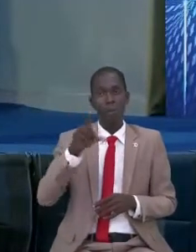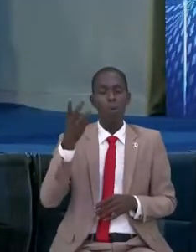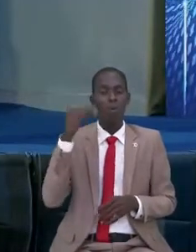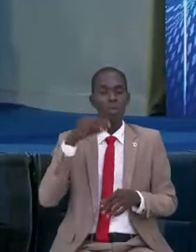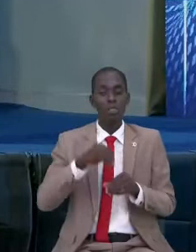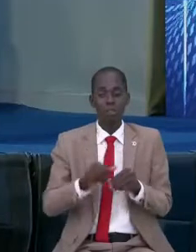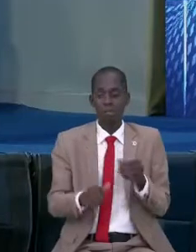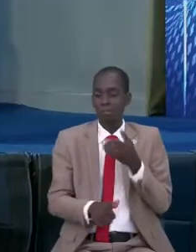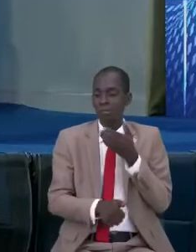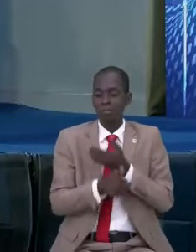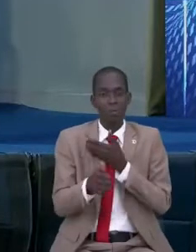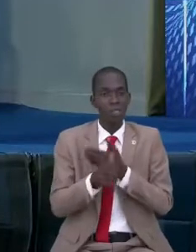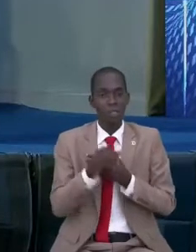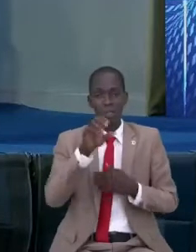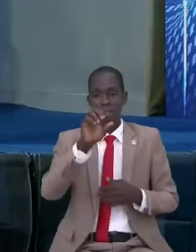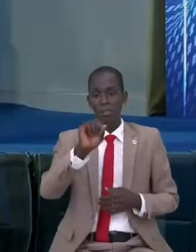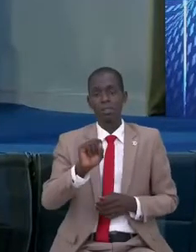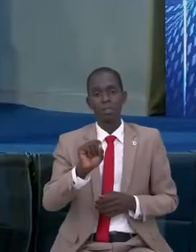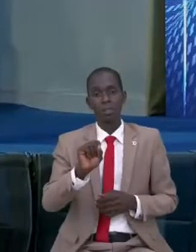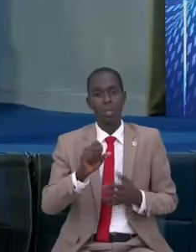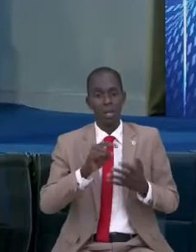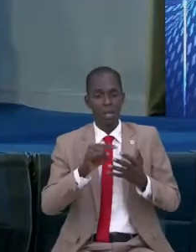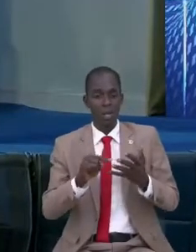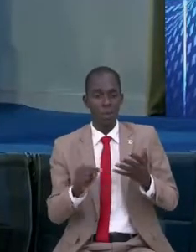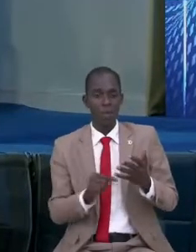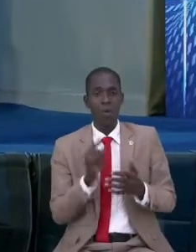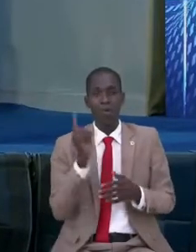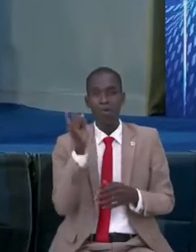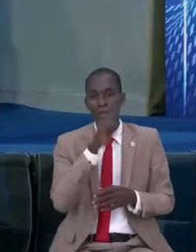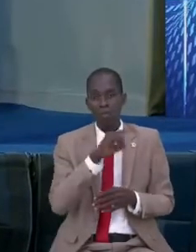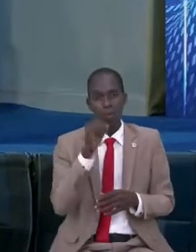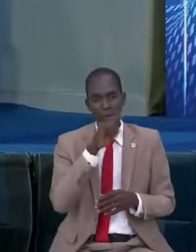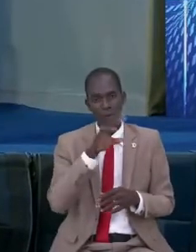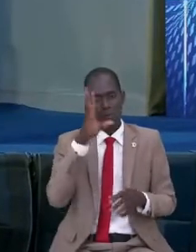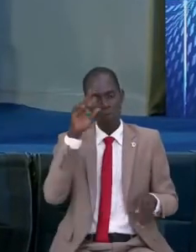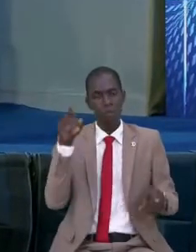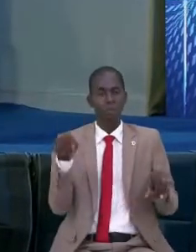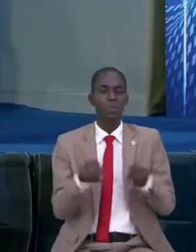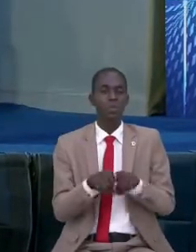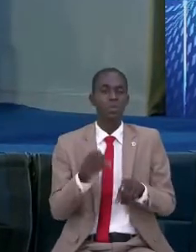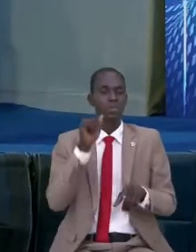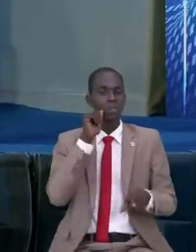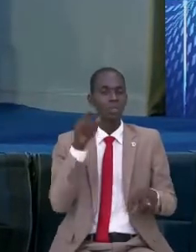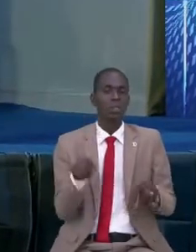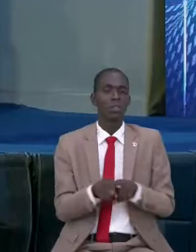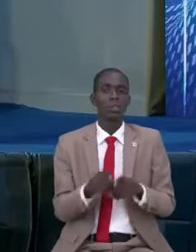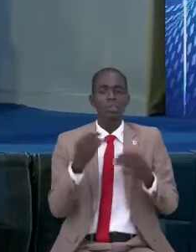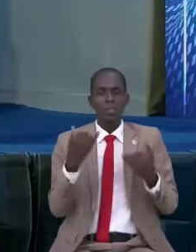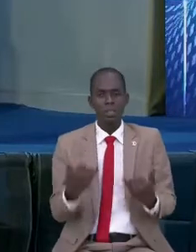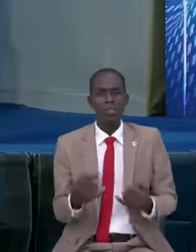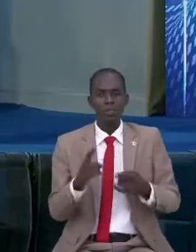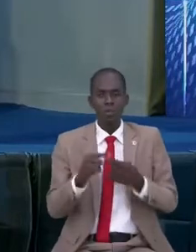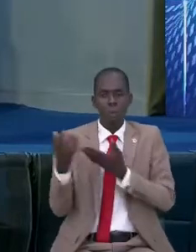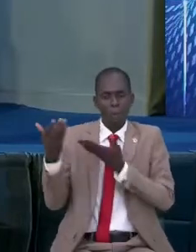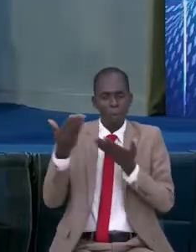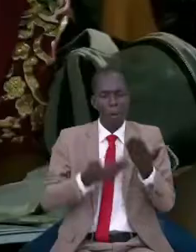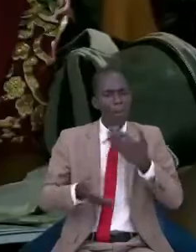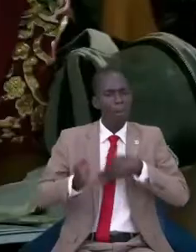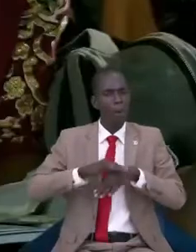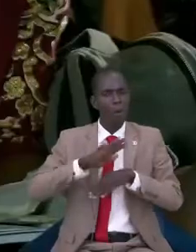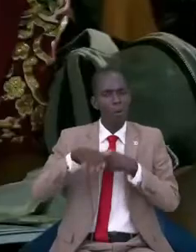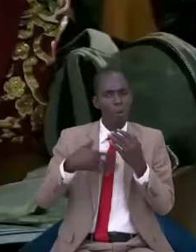in perils among false brethren. Now, to recover those false